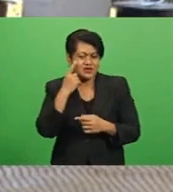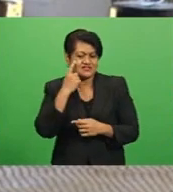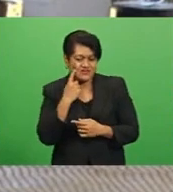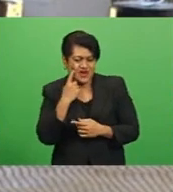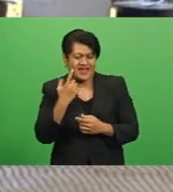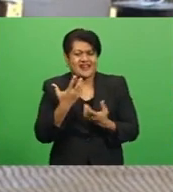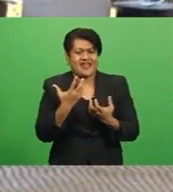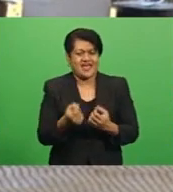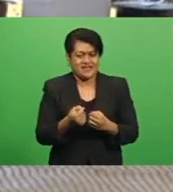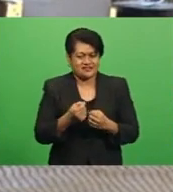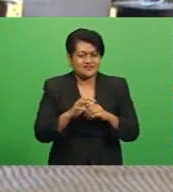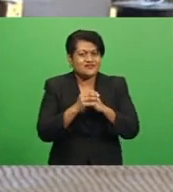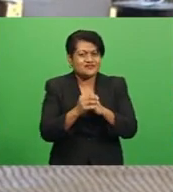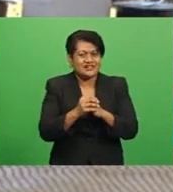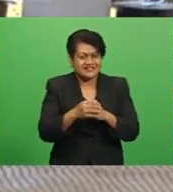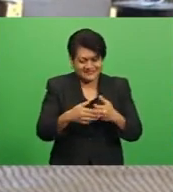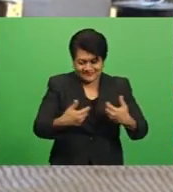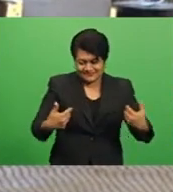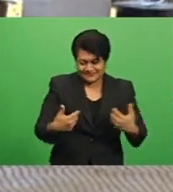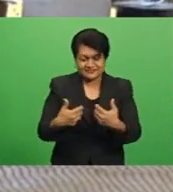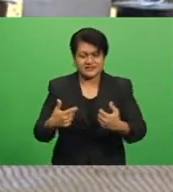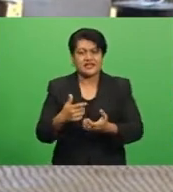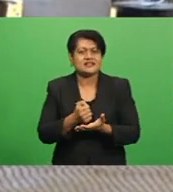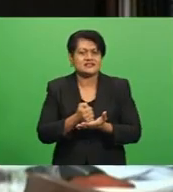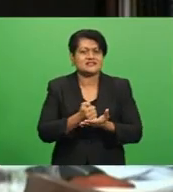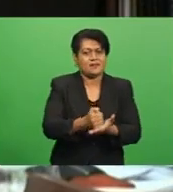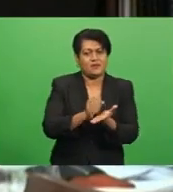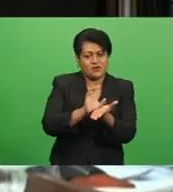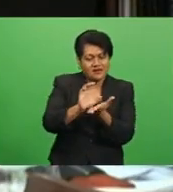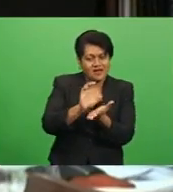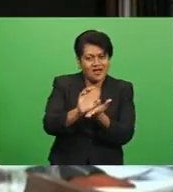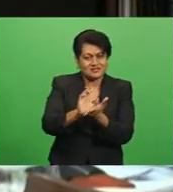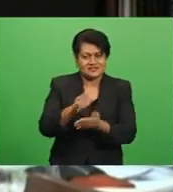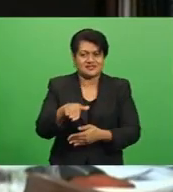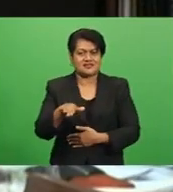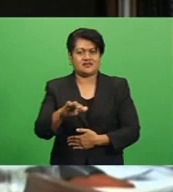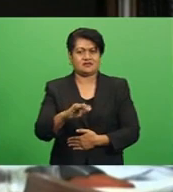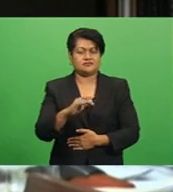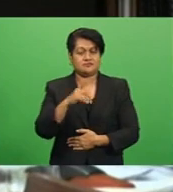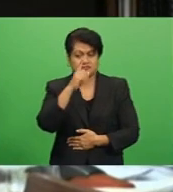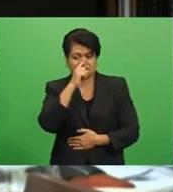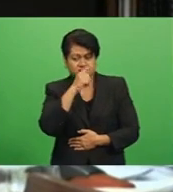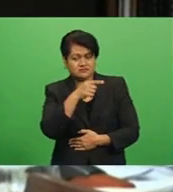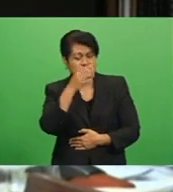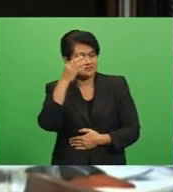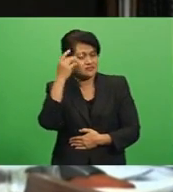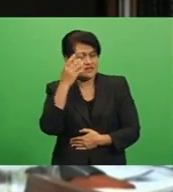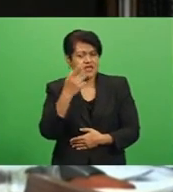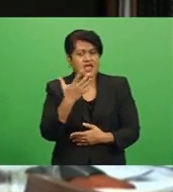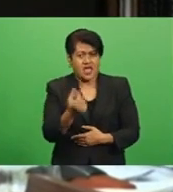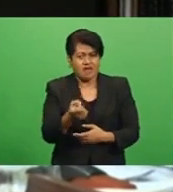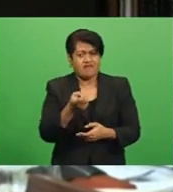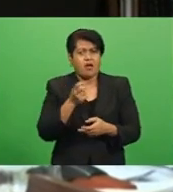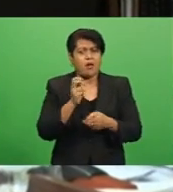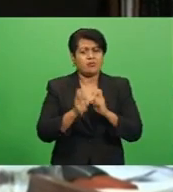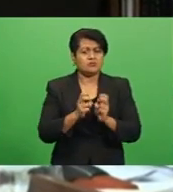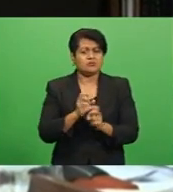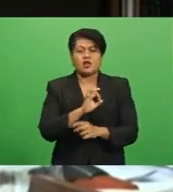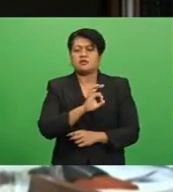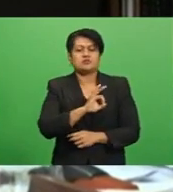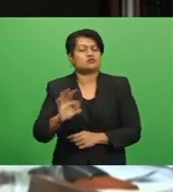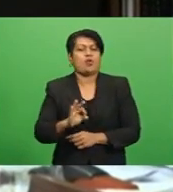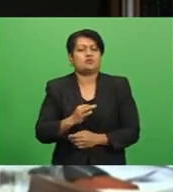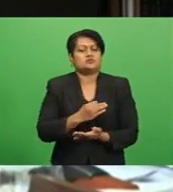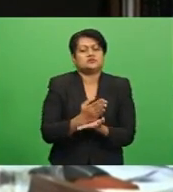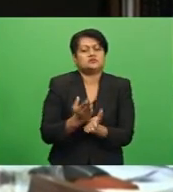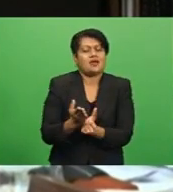to provide continued psychosocial support and counseling. When people are traumatized or have problems, they don't speak about it